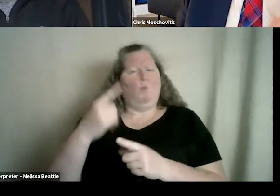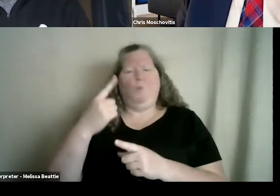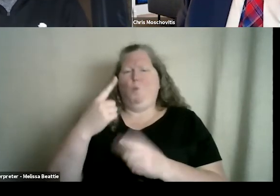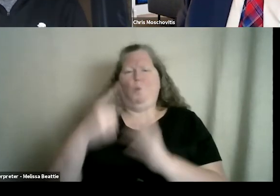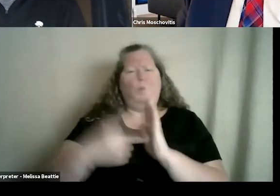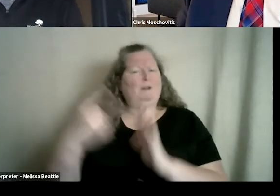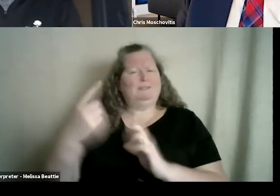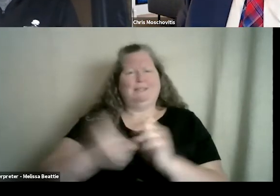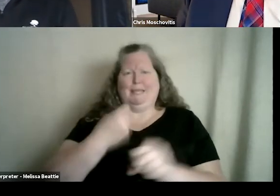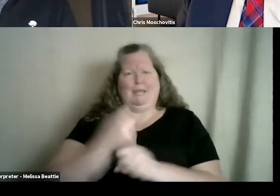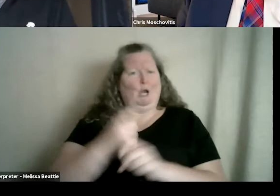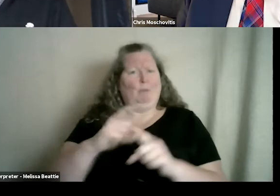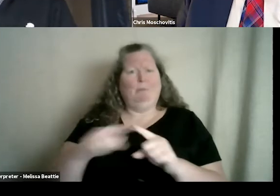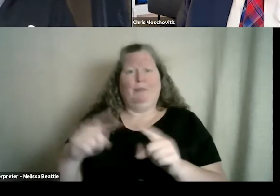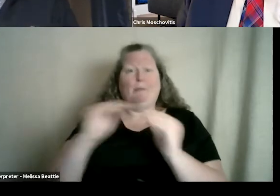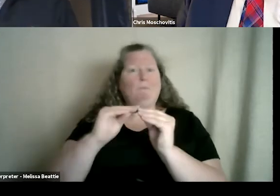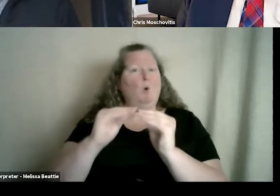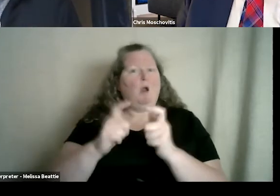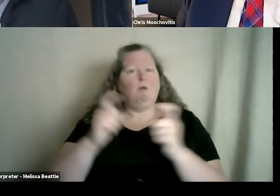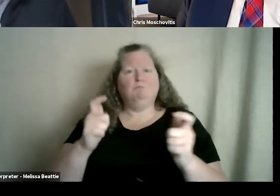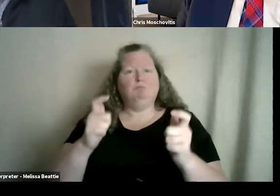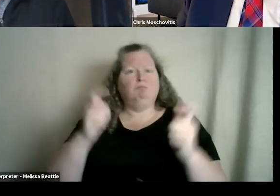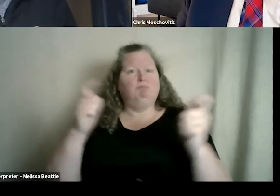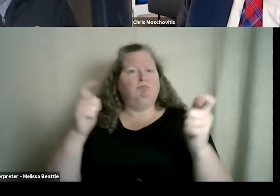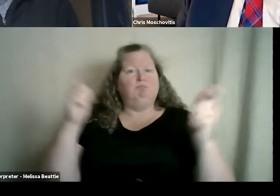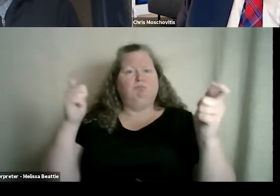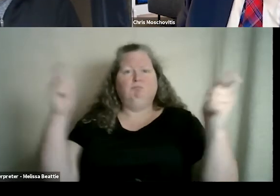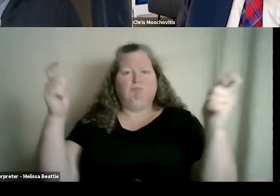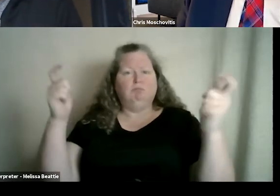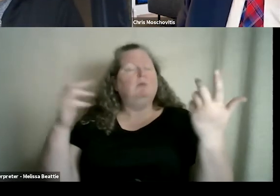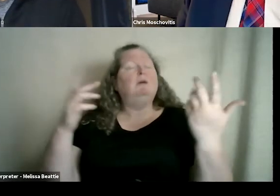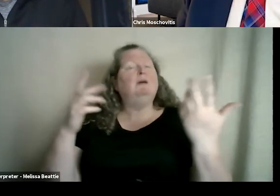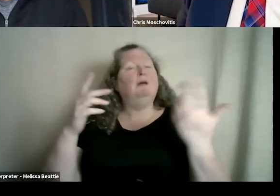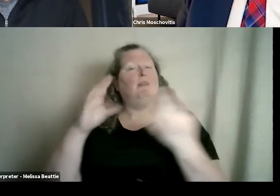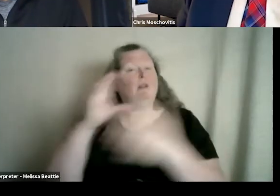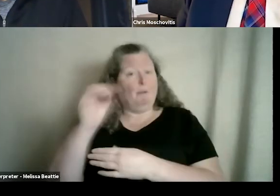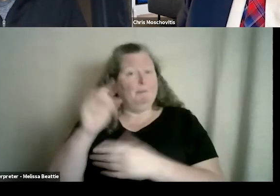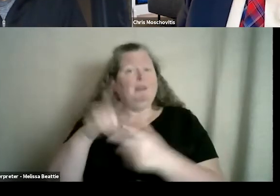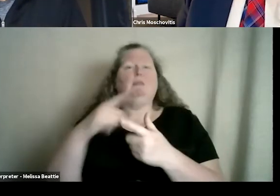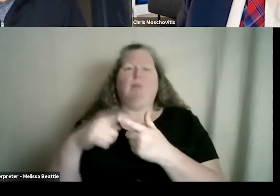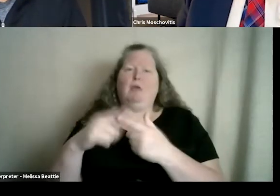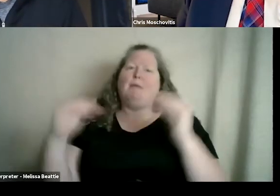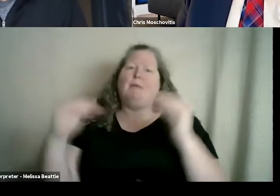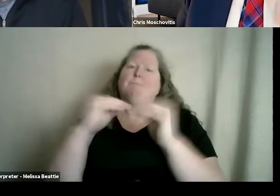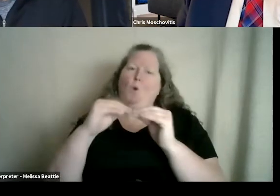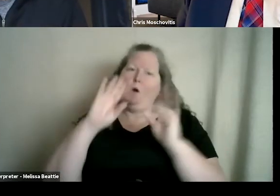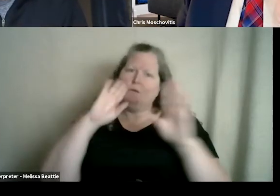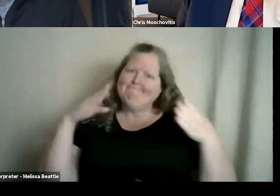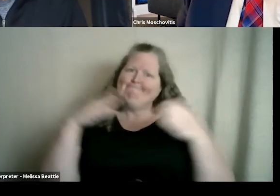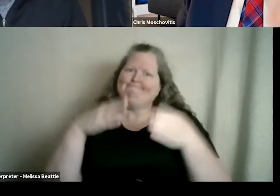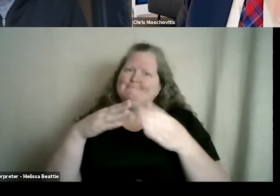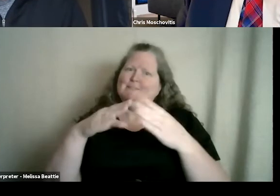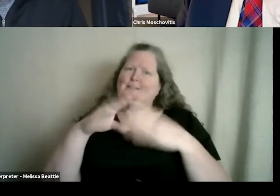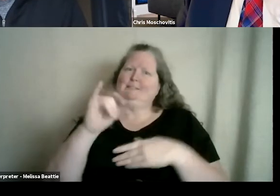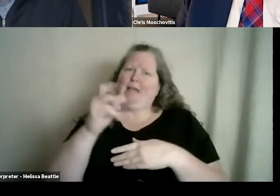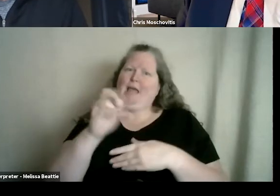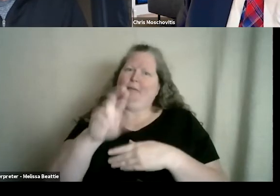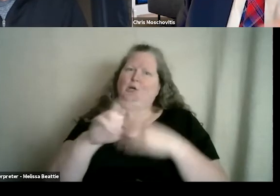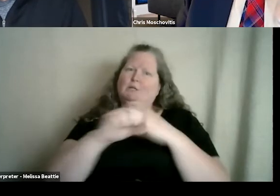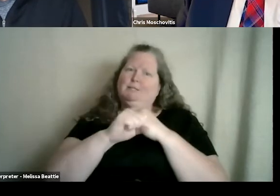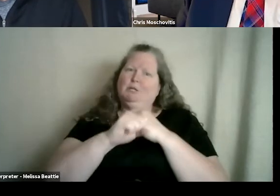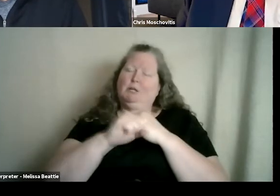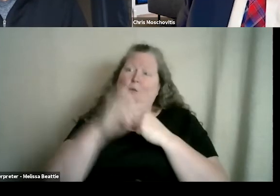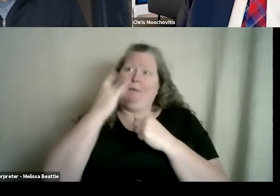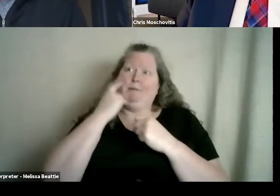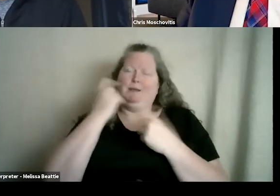business, the more frequent the cybersecurity awareness training needs to be. There comes a point in the story where the lunch and learn is no longer